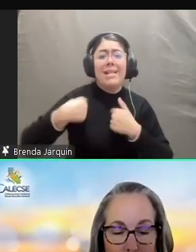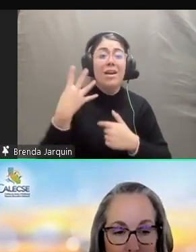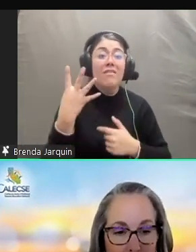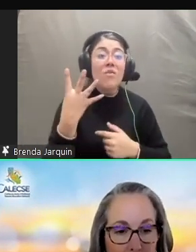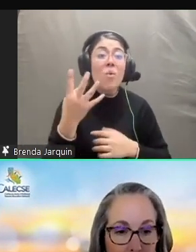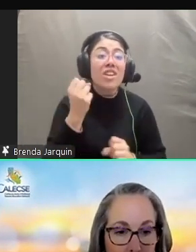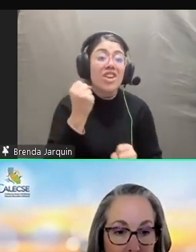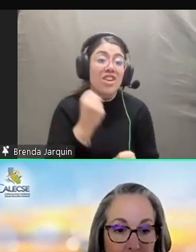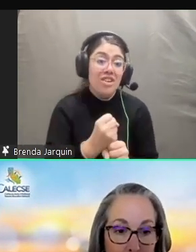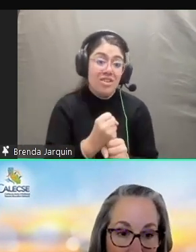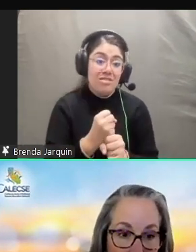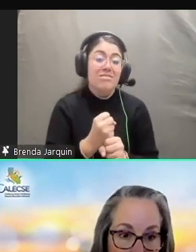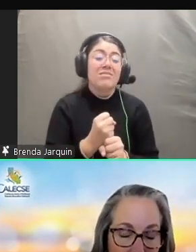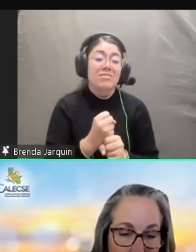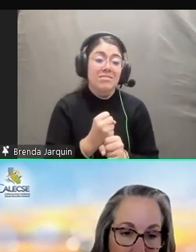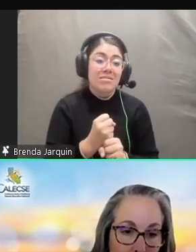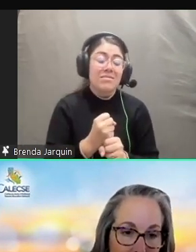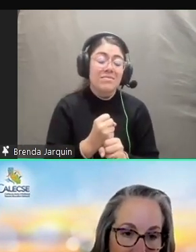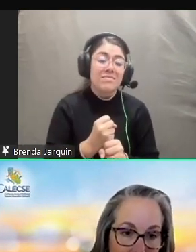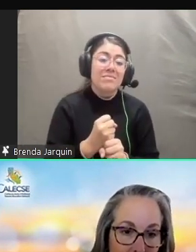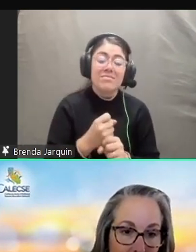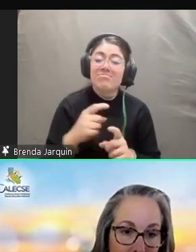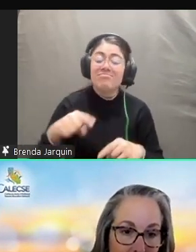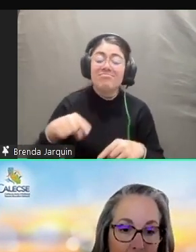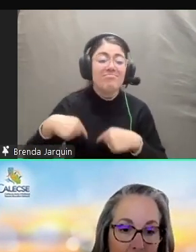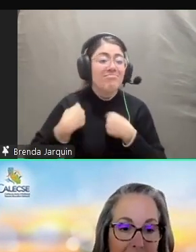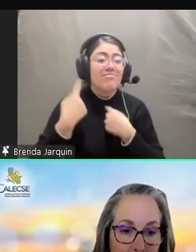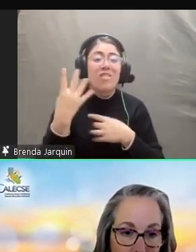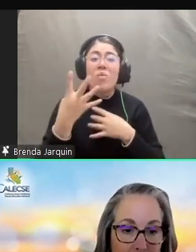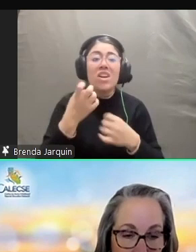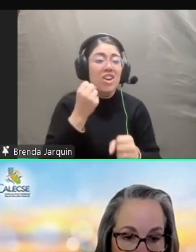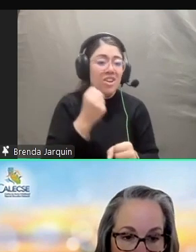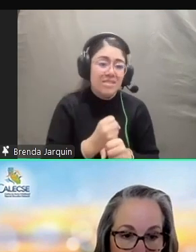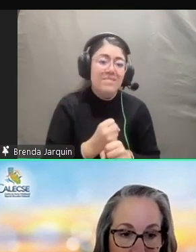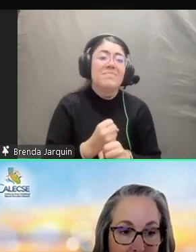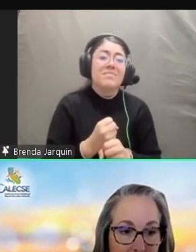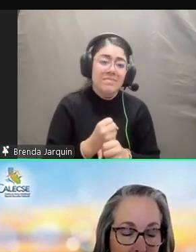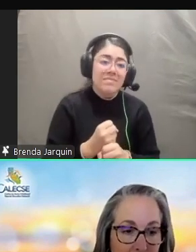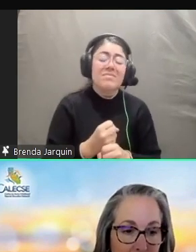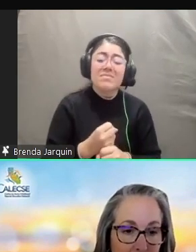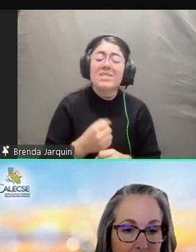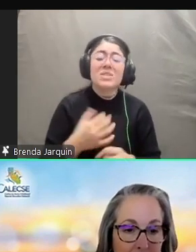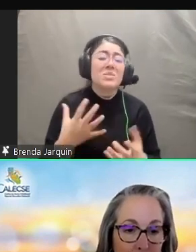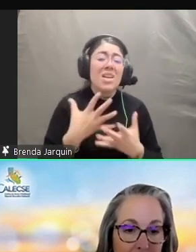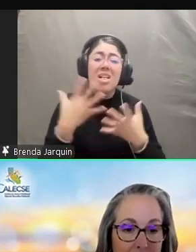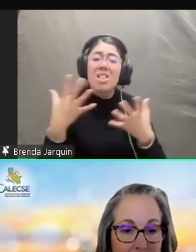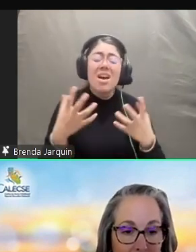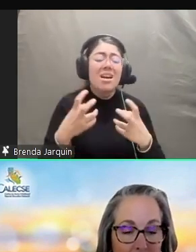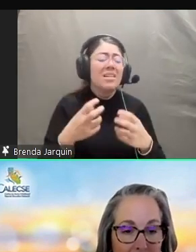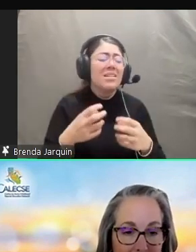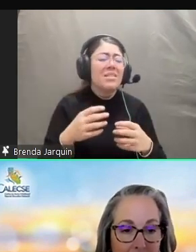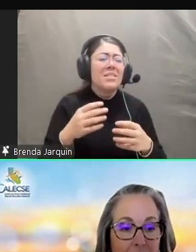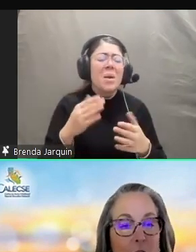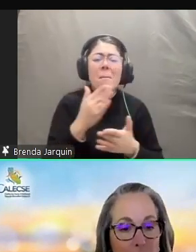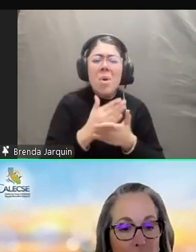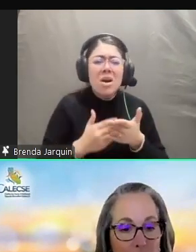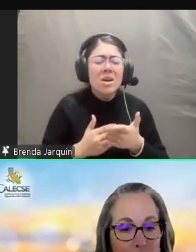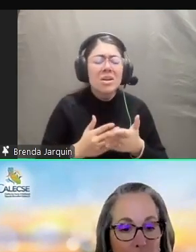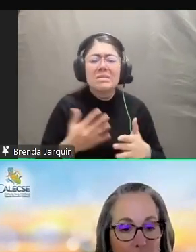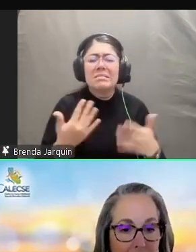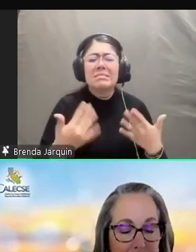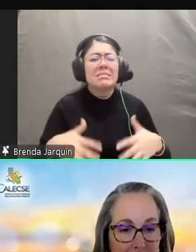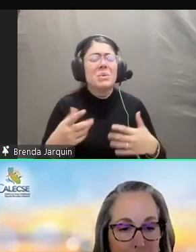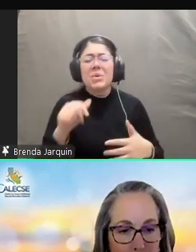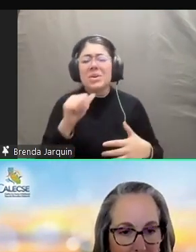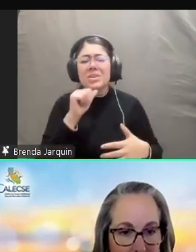really work through all of the rough spots that we were having in our collaboration in making decisions, because we did not have